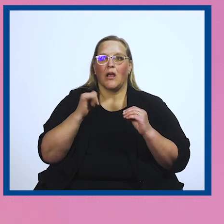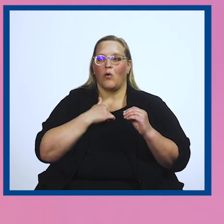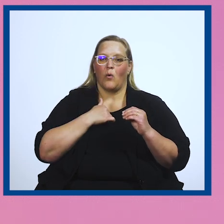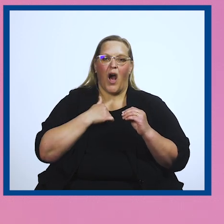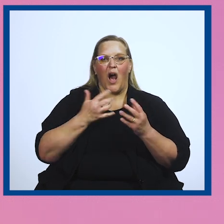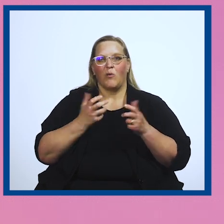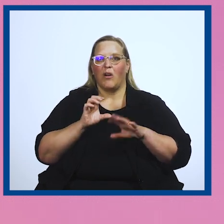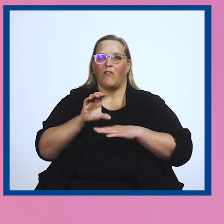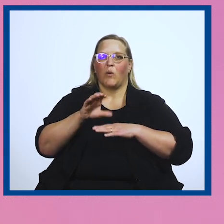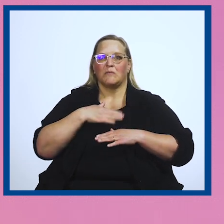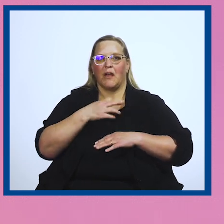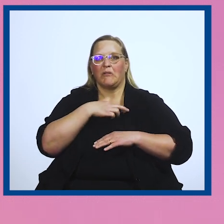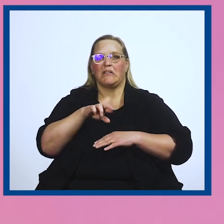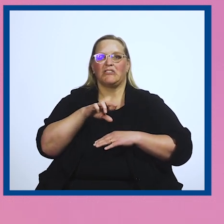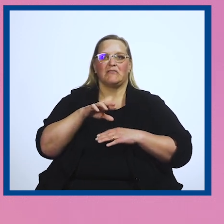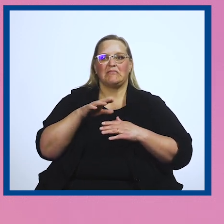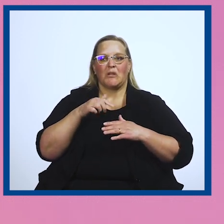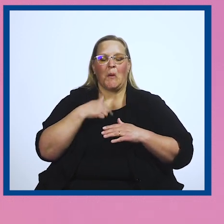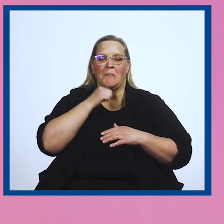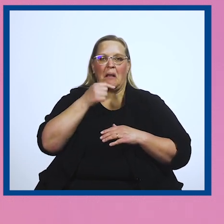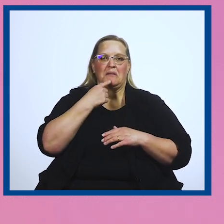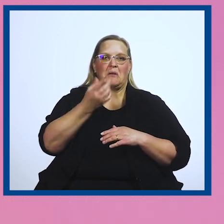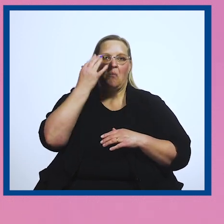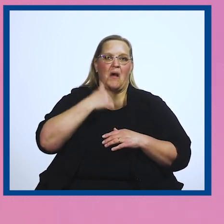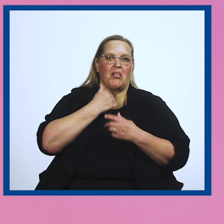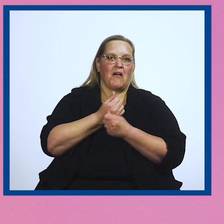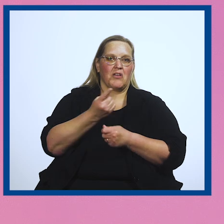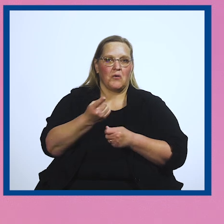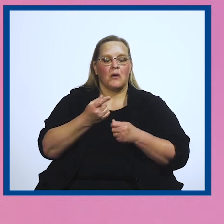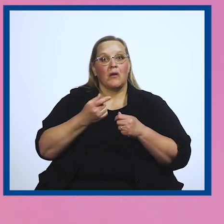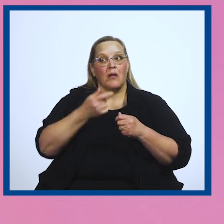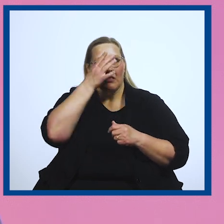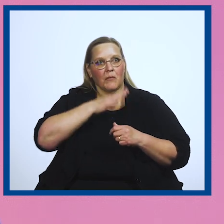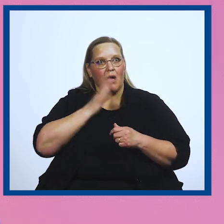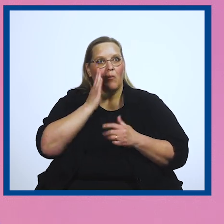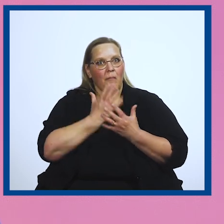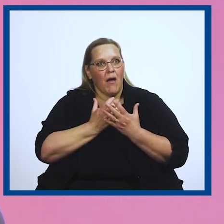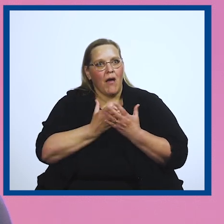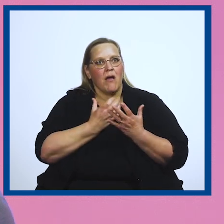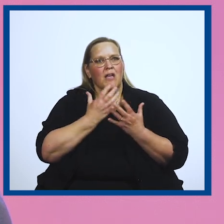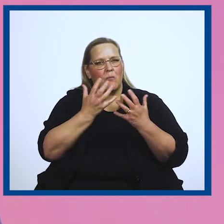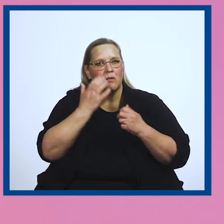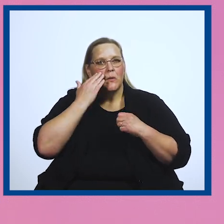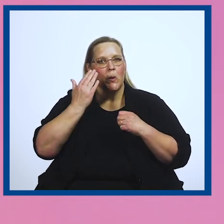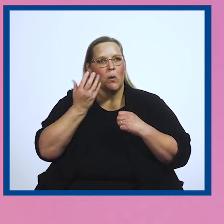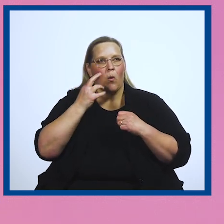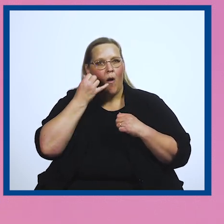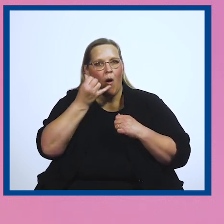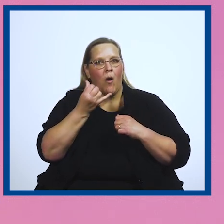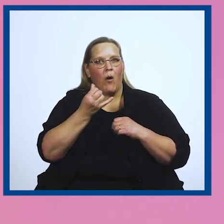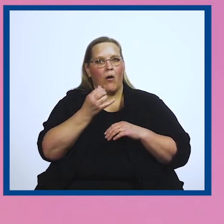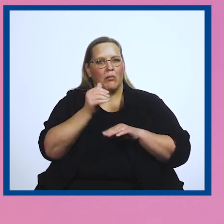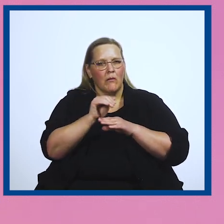shove my religion down your throat, so I'm not going to tell you why I love you. And he'll beg you. He'll plead with you. Or he'll call you at 10 p.m. and